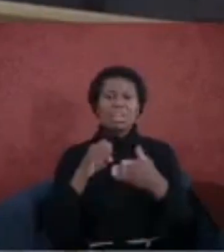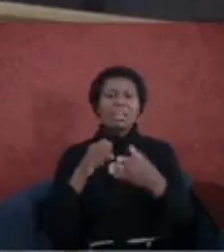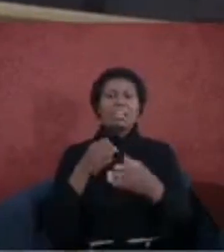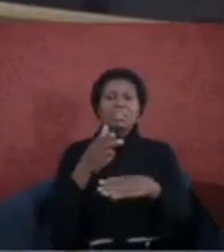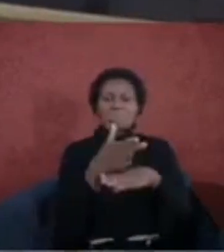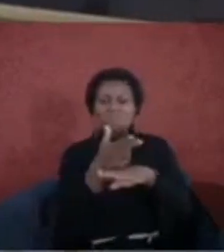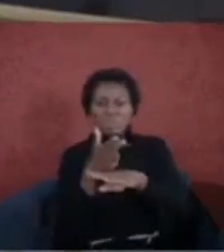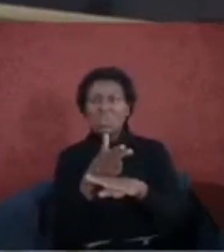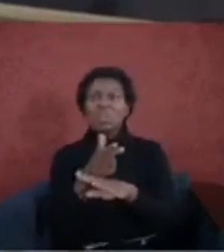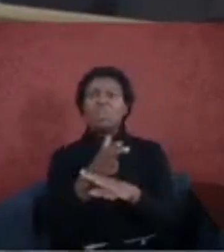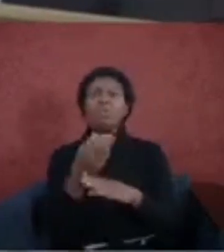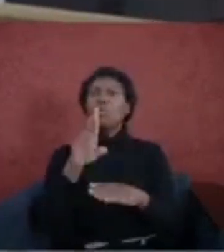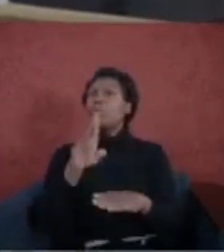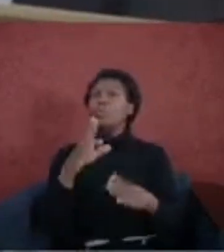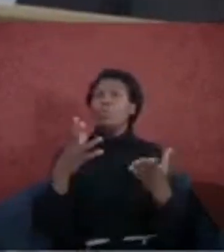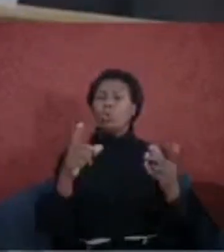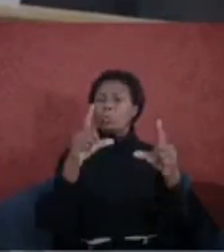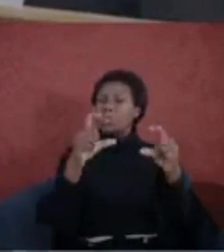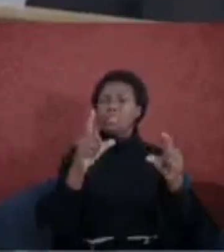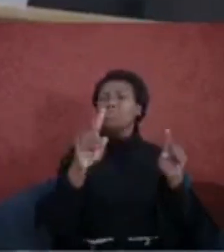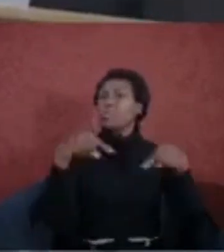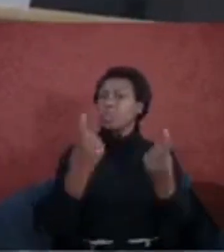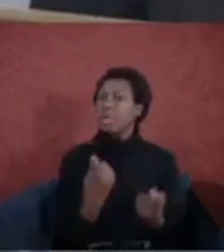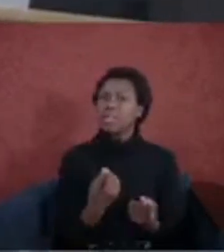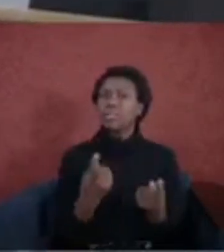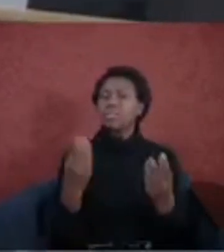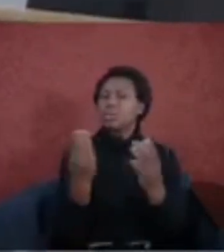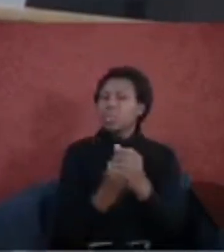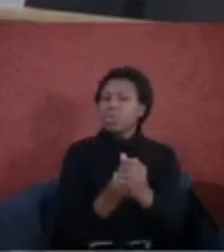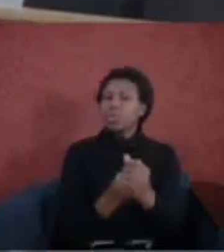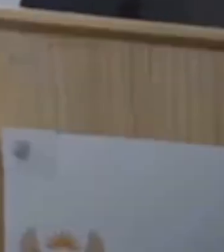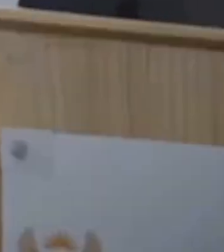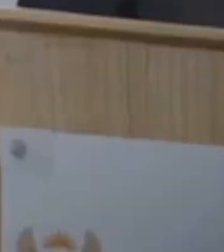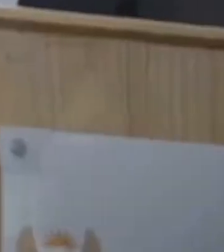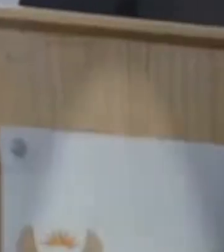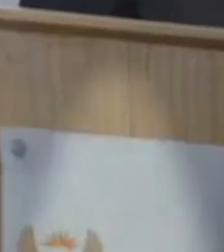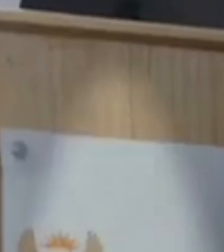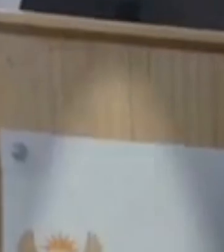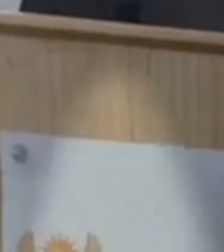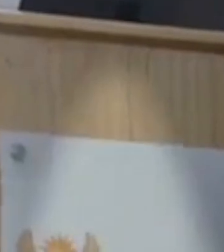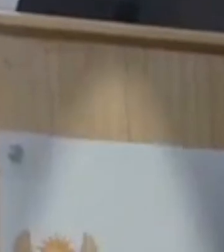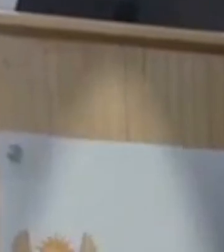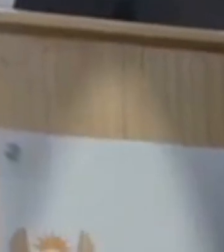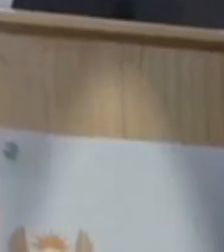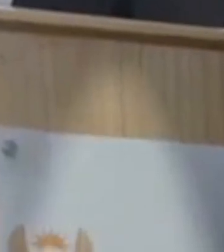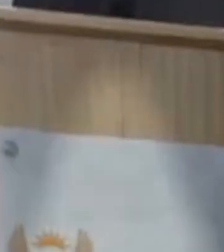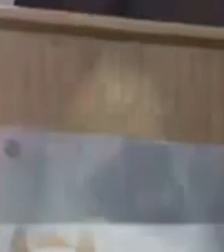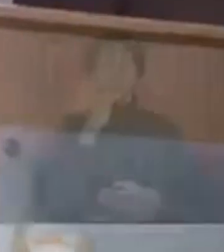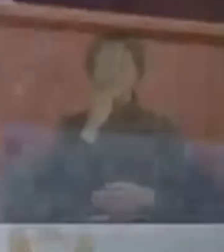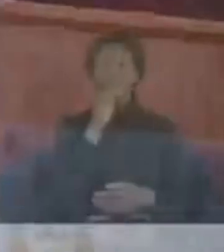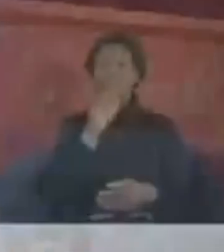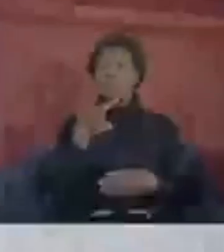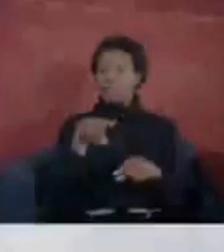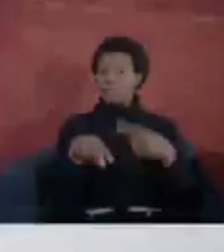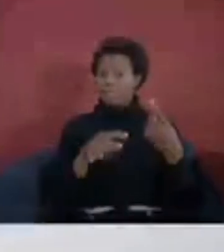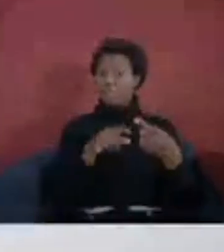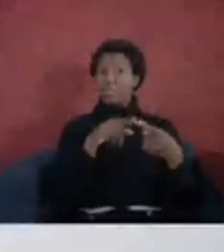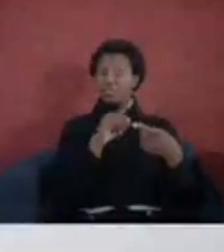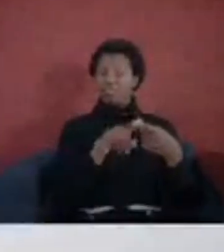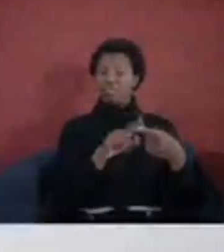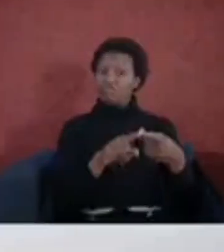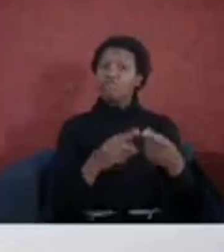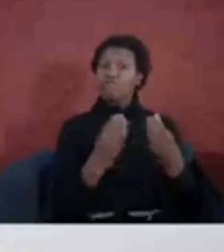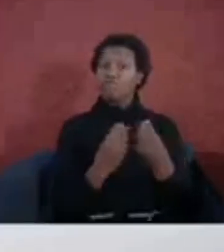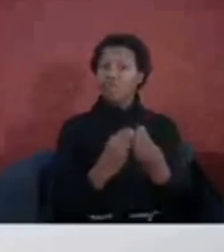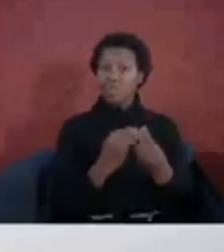So taking images of children and distributing them or posting them, it's illegal. That's just the first one that I wanted to,